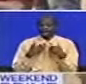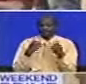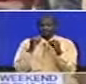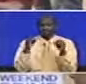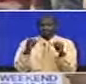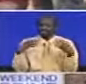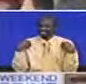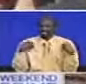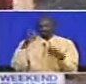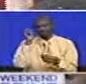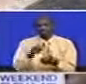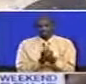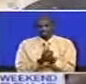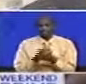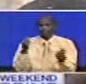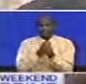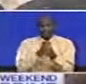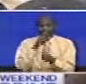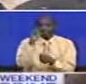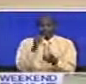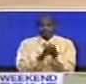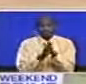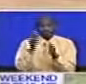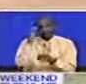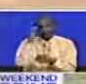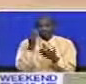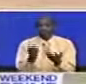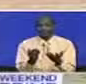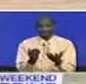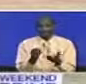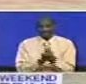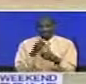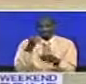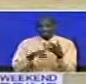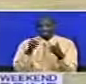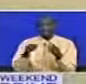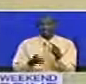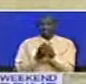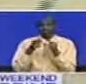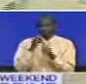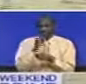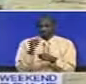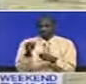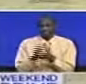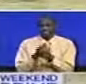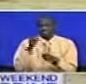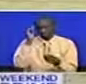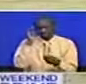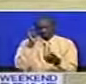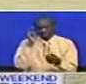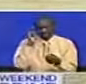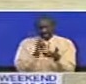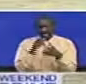mazoezi. Uweze enda kufanya mtihani kama hujasoma. The tournament boosts talented individuals and aids them to discover how they can